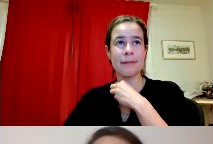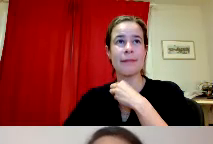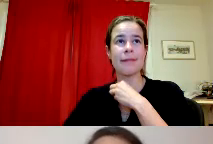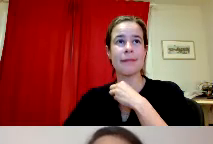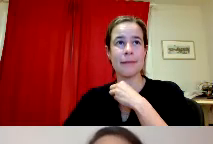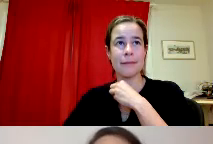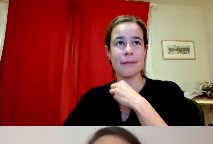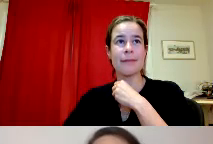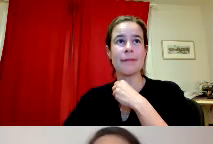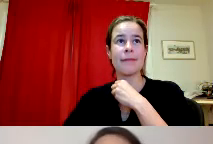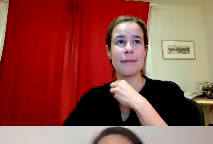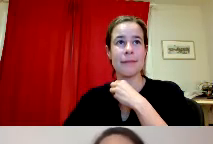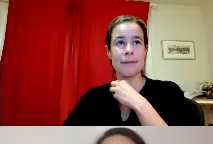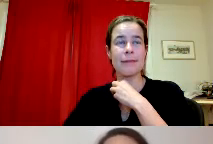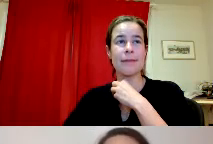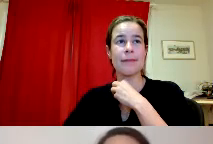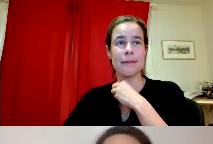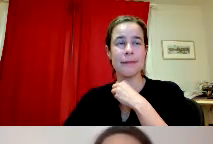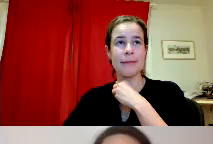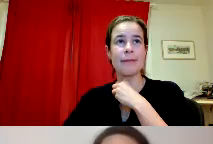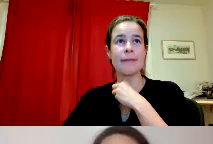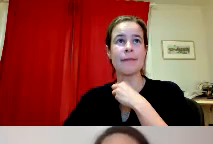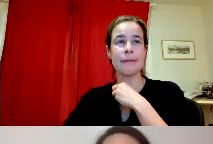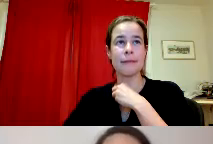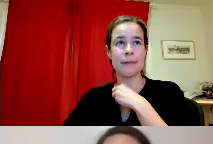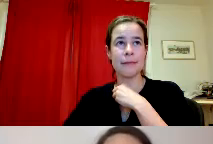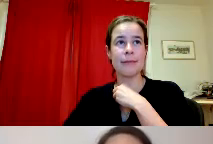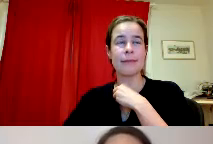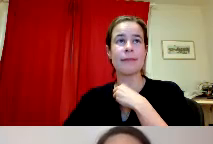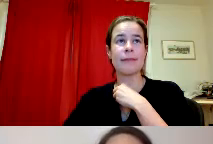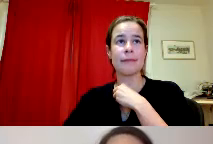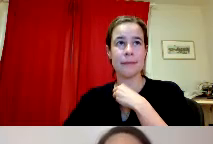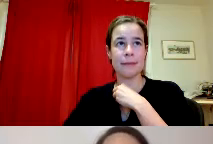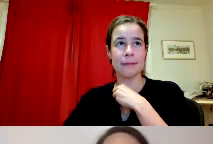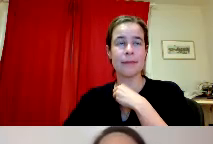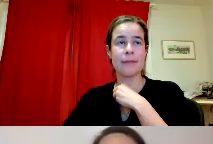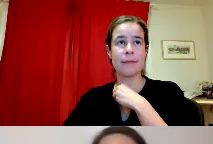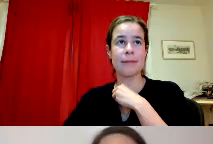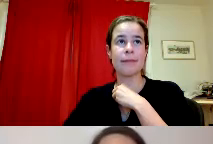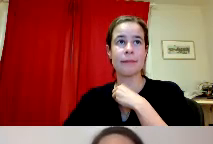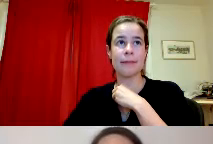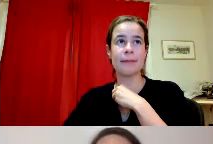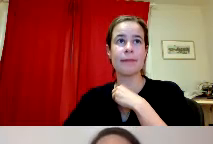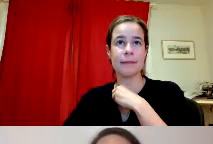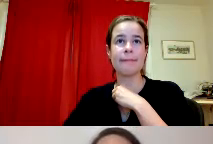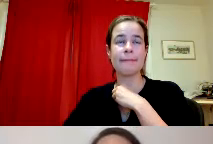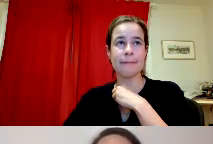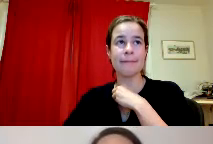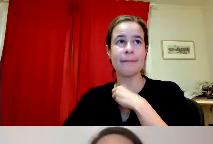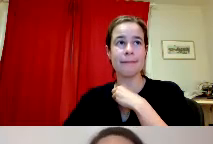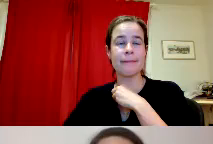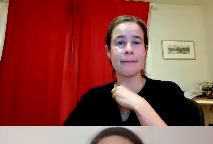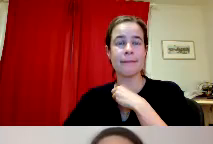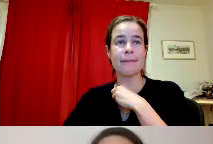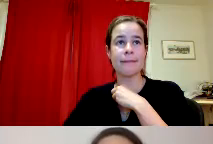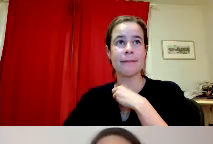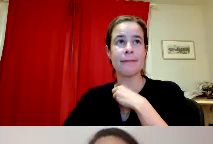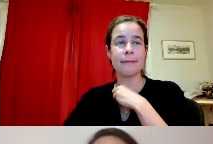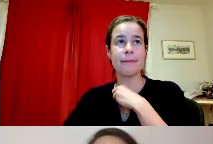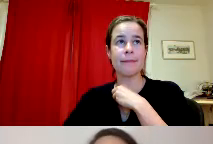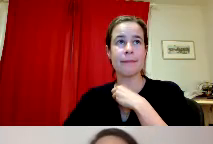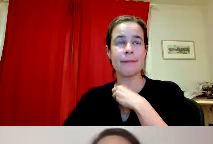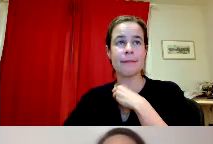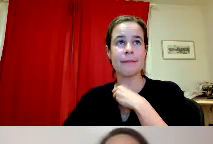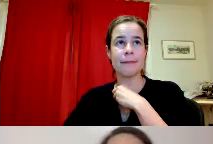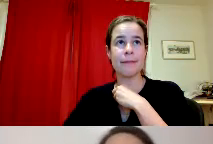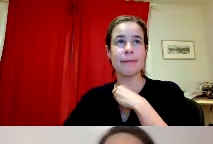breast is best in order to help parents feel more confident in their ability to feed their babies and make sure that they're growing properly